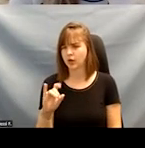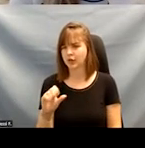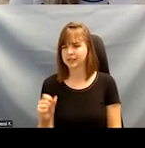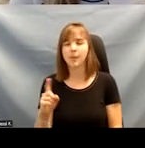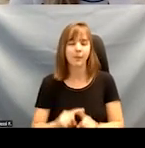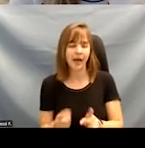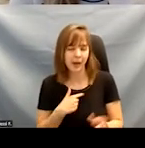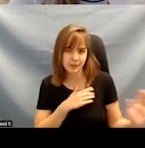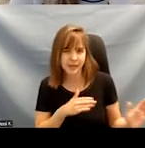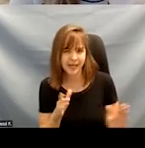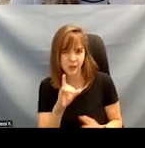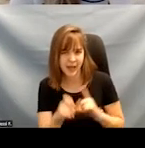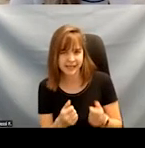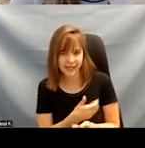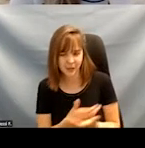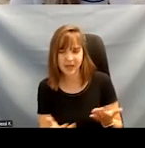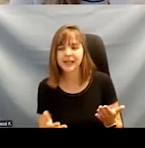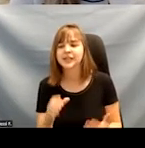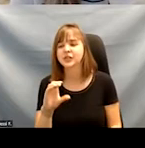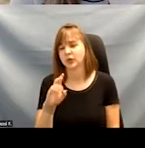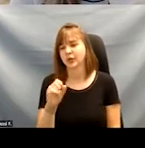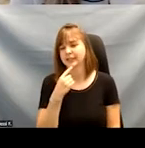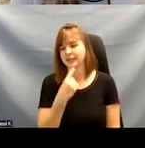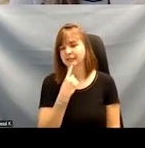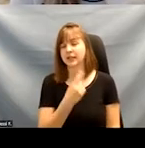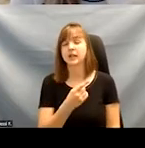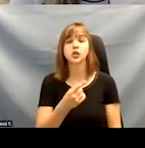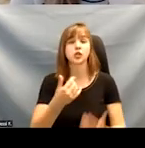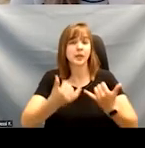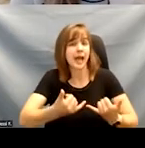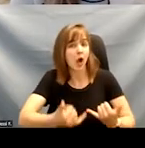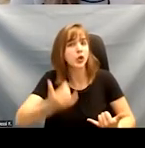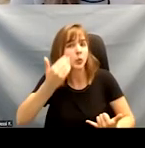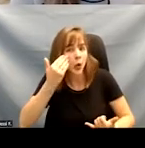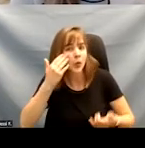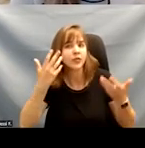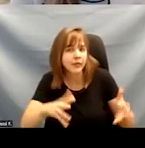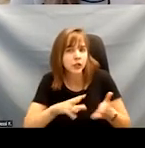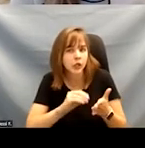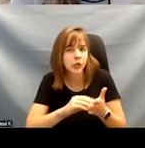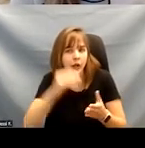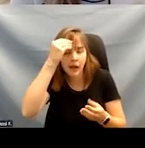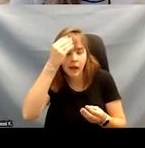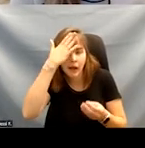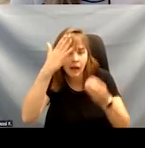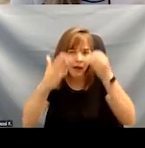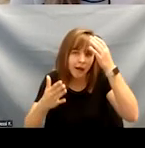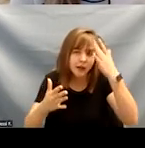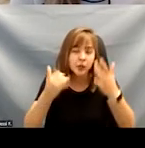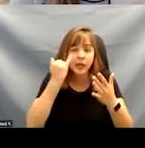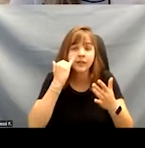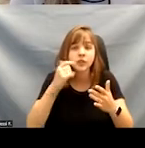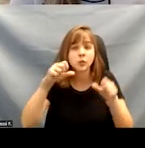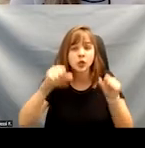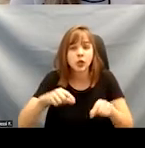anyway. Knowing what you know now, is there anything you'd have done differently in launching your business?